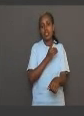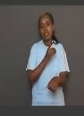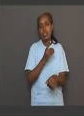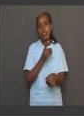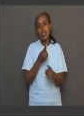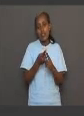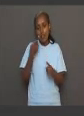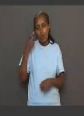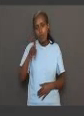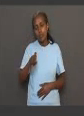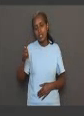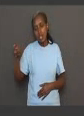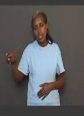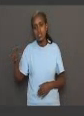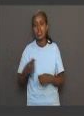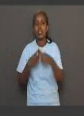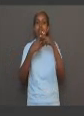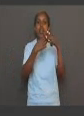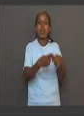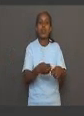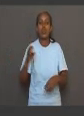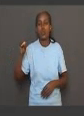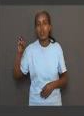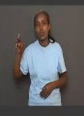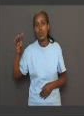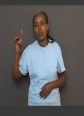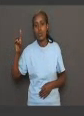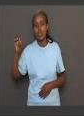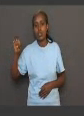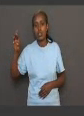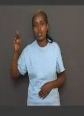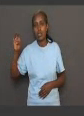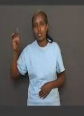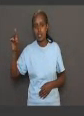the axes are called an ordered triple.